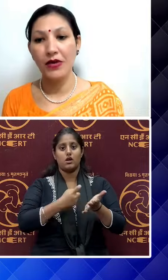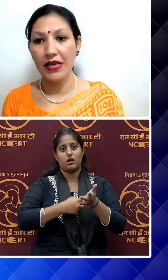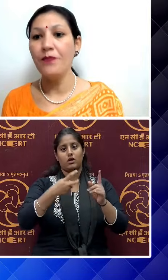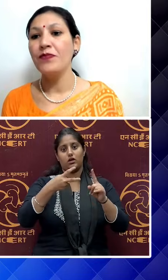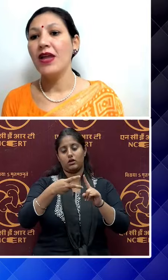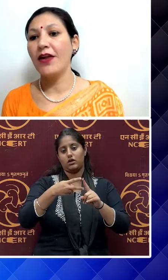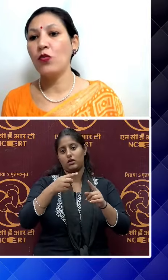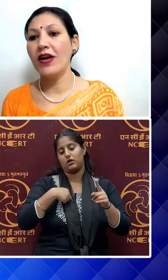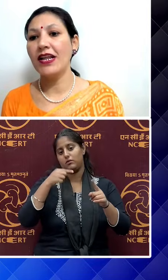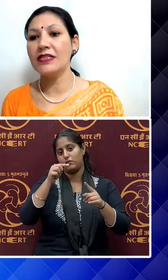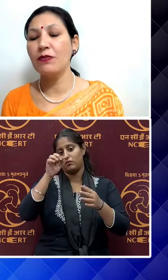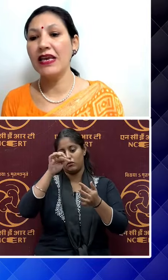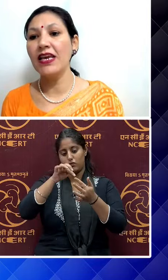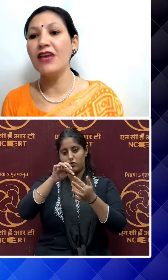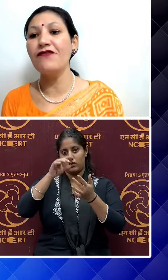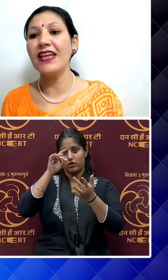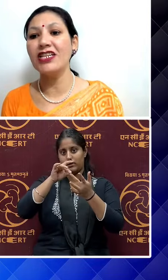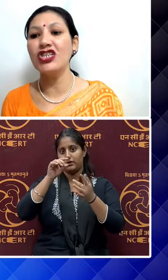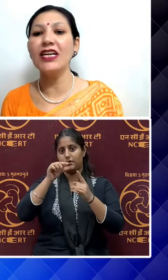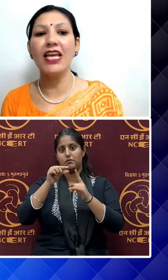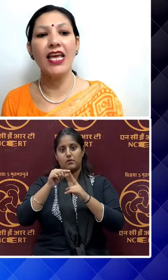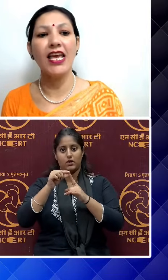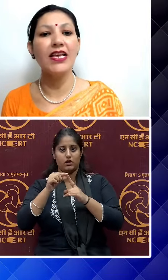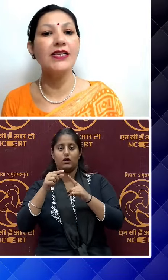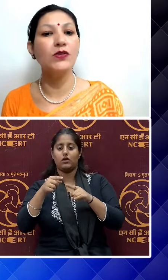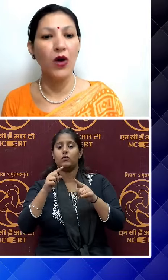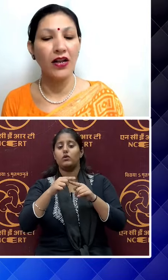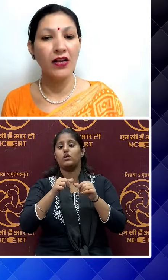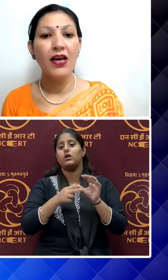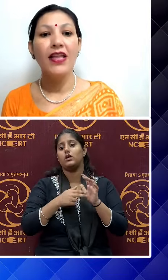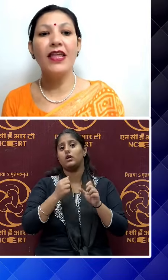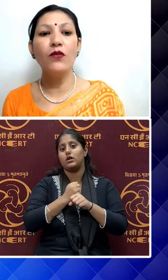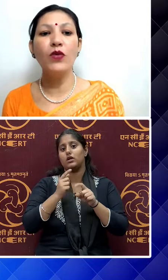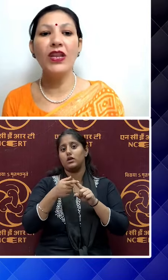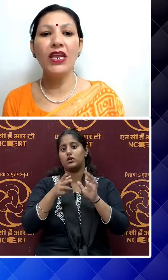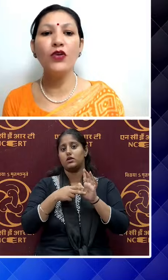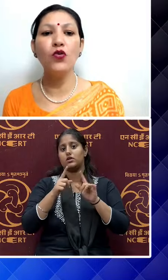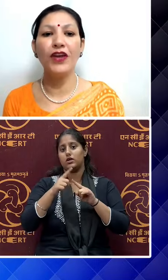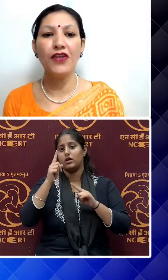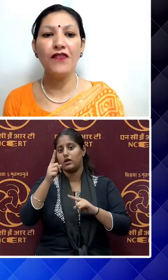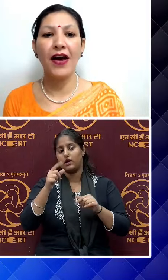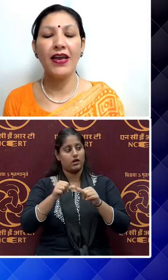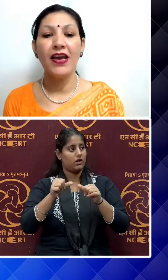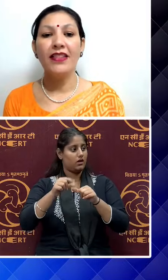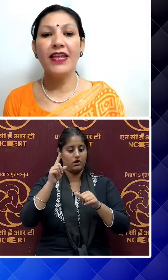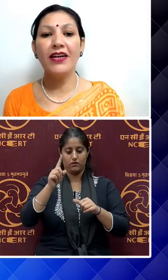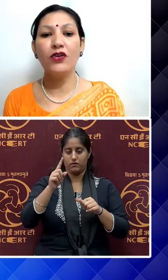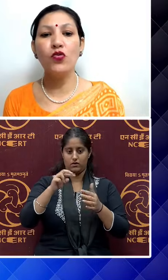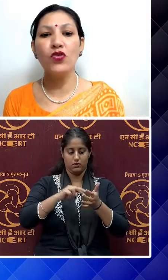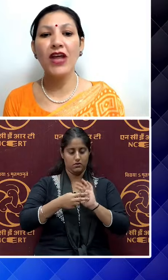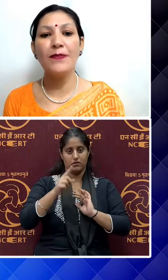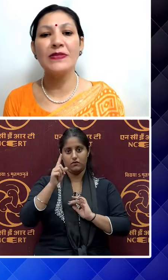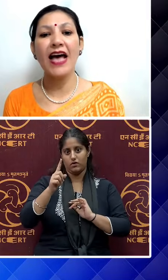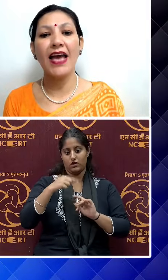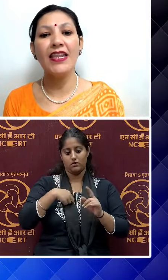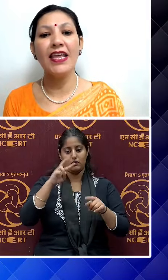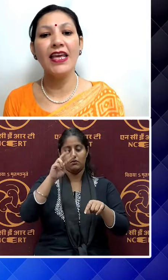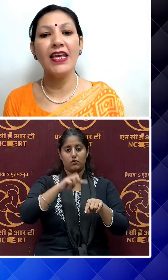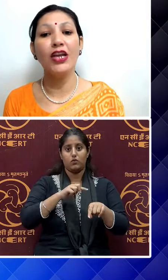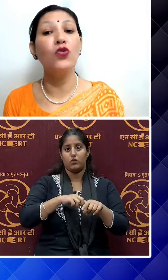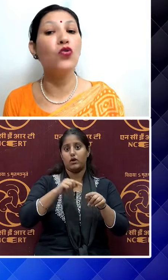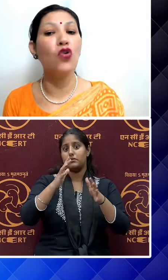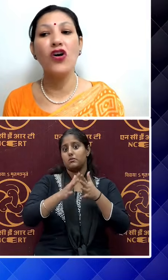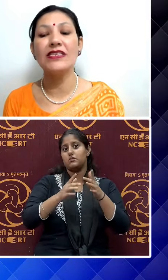point B, at vertex B. If tangent A is 1, then we need to verify that 2 times sine